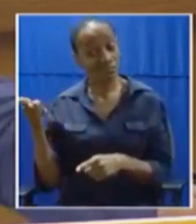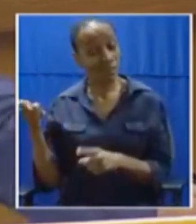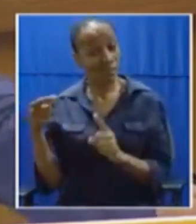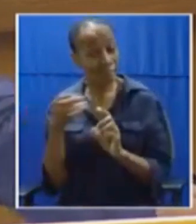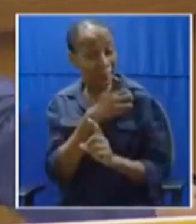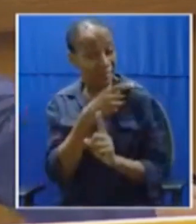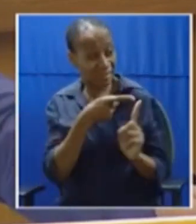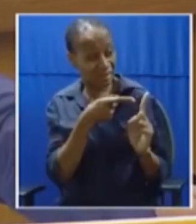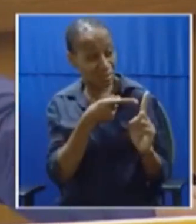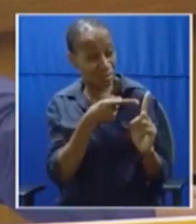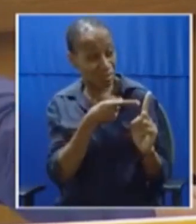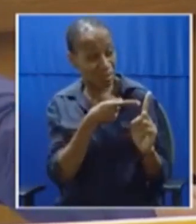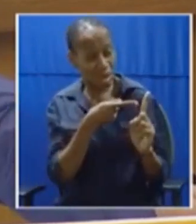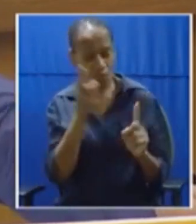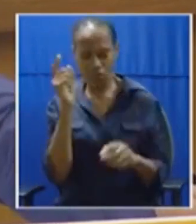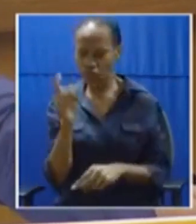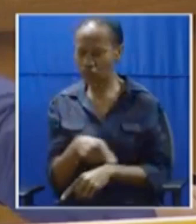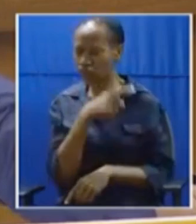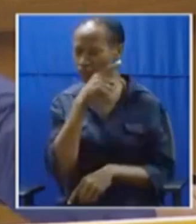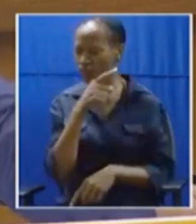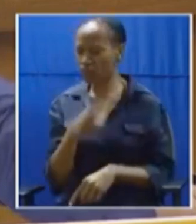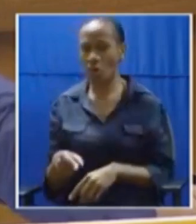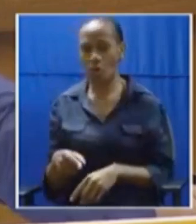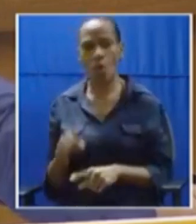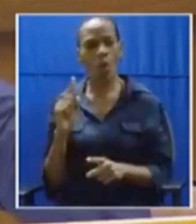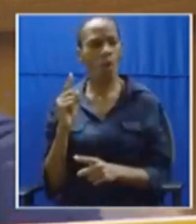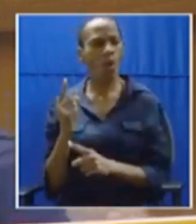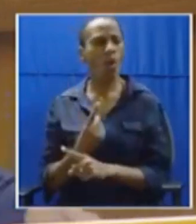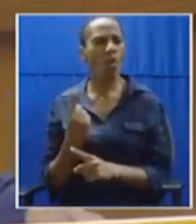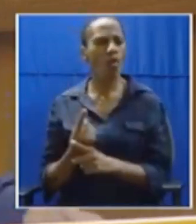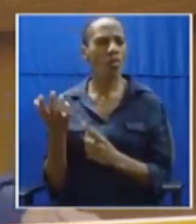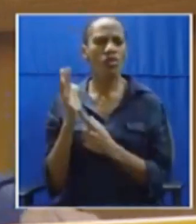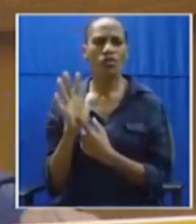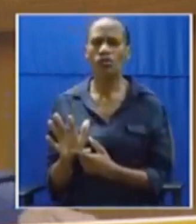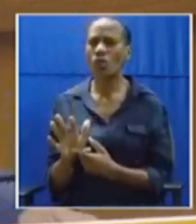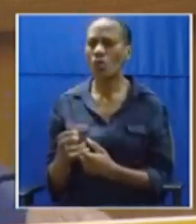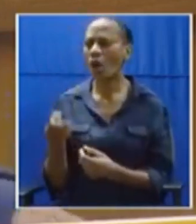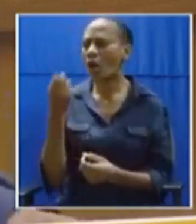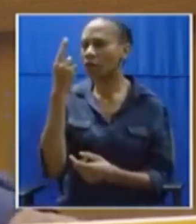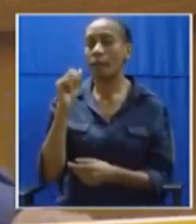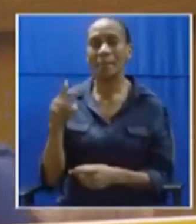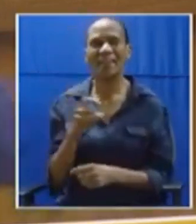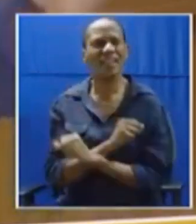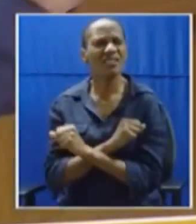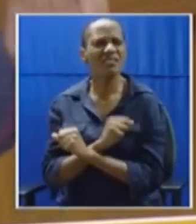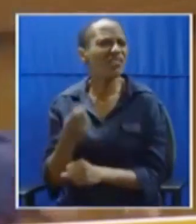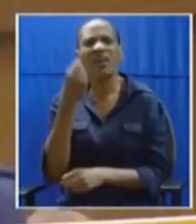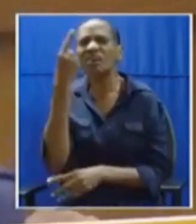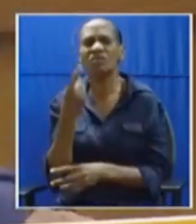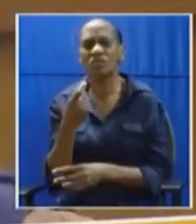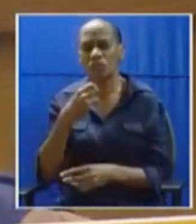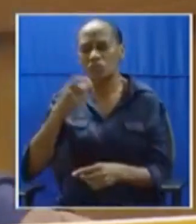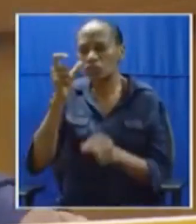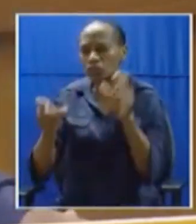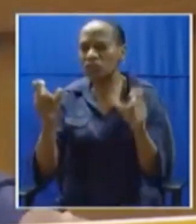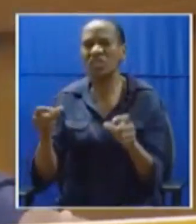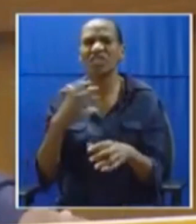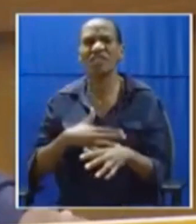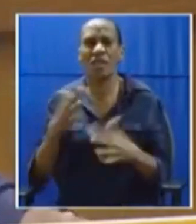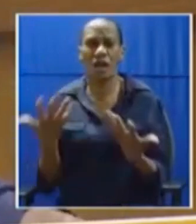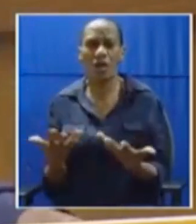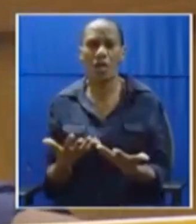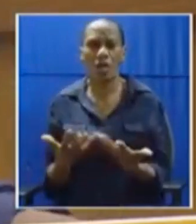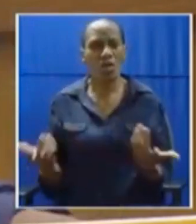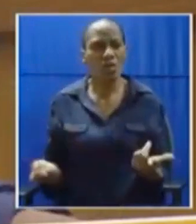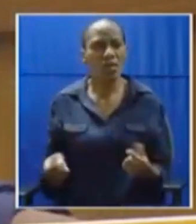acts clever, but is clueless to the struggles that our students are going through. And I'm not going to be like the Honorable Willie Madisha and say hong,